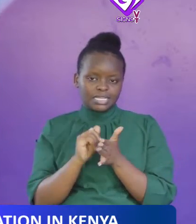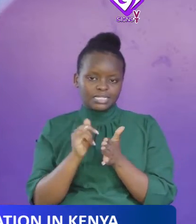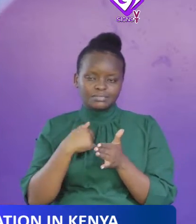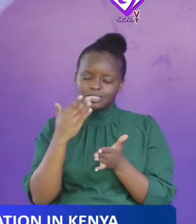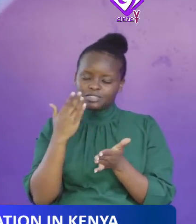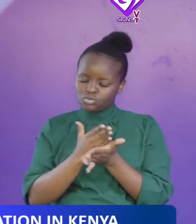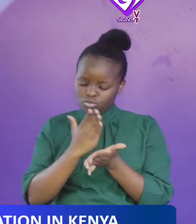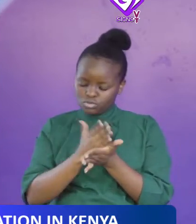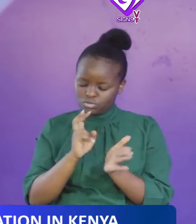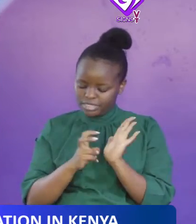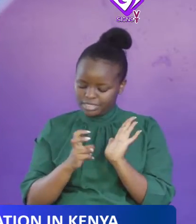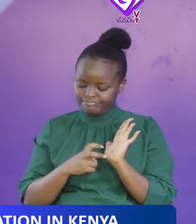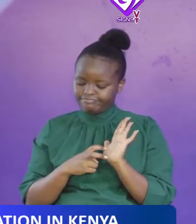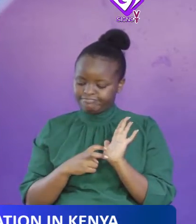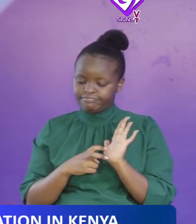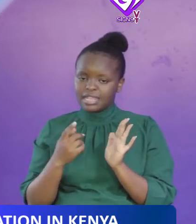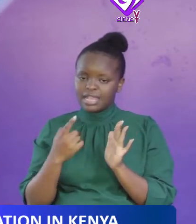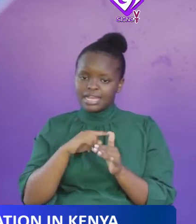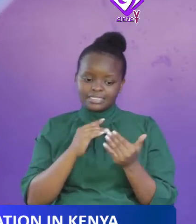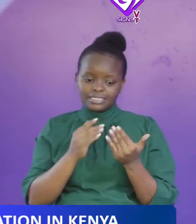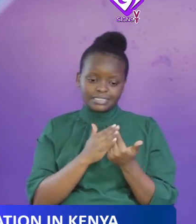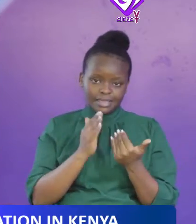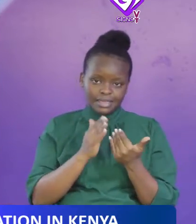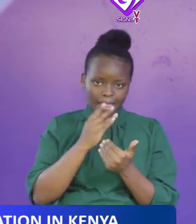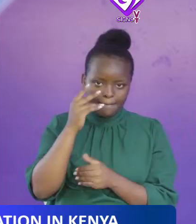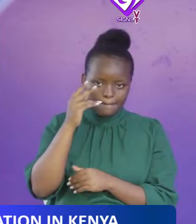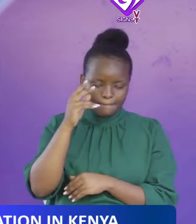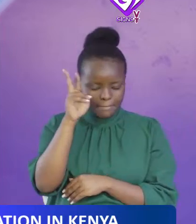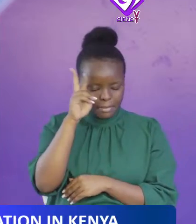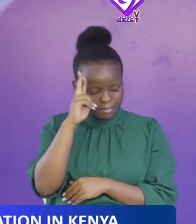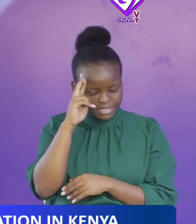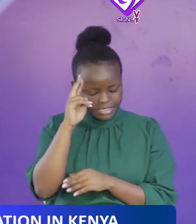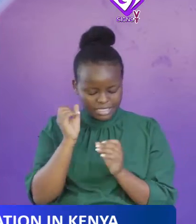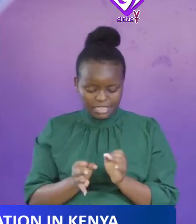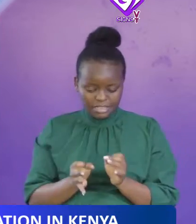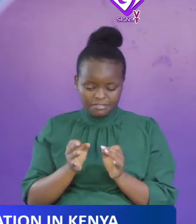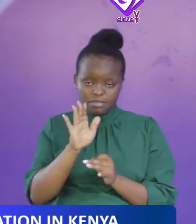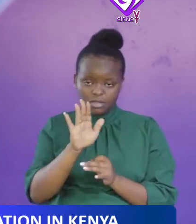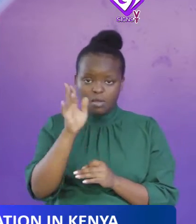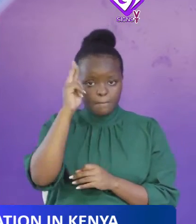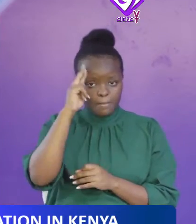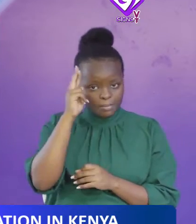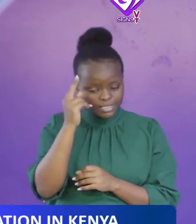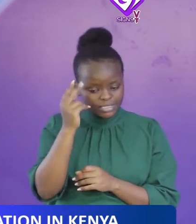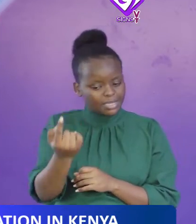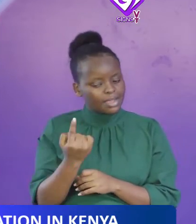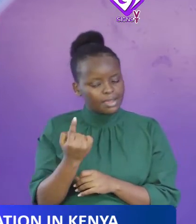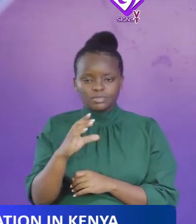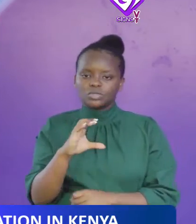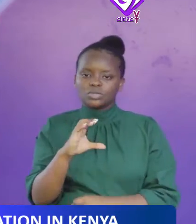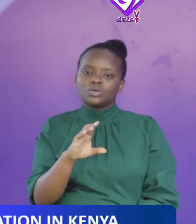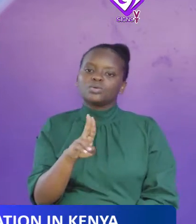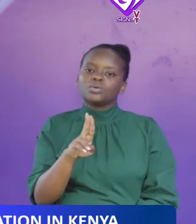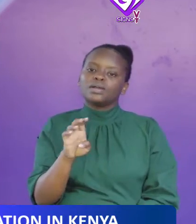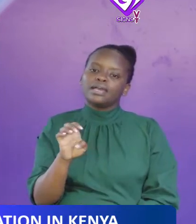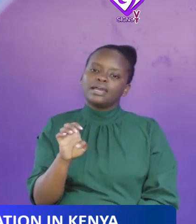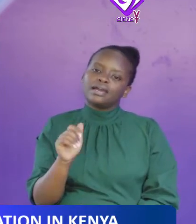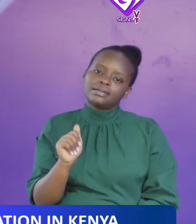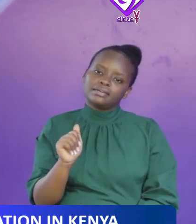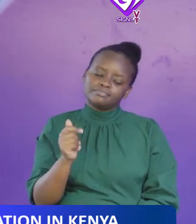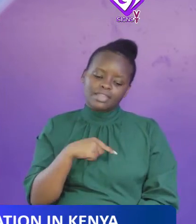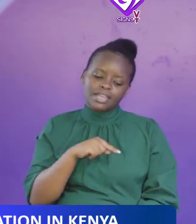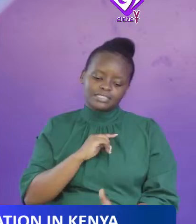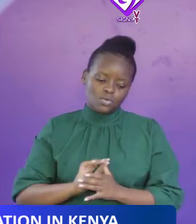it. We nurture purpose. So if you're purposed, you come to Queer, we will actually hold